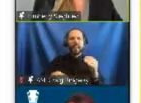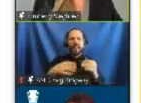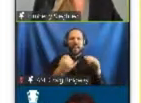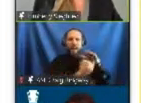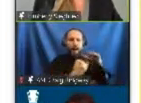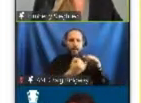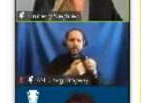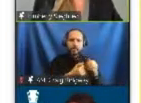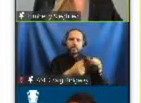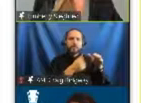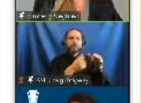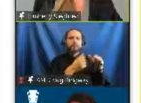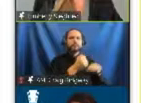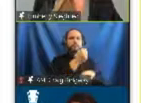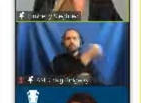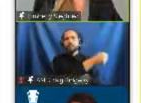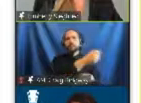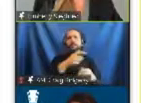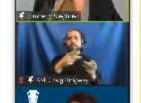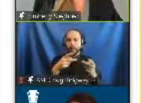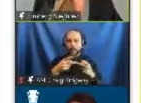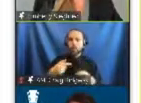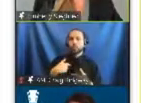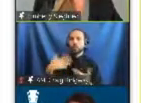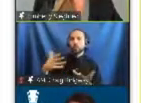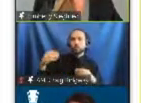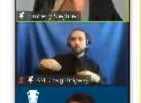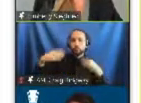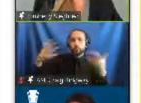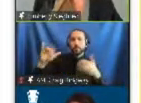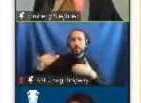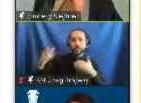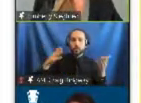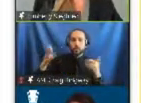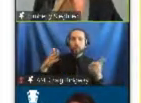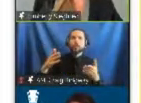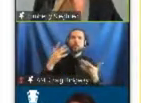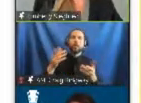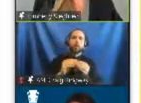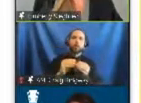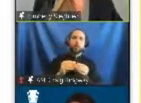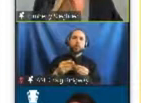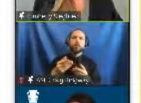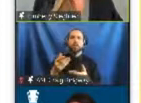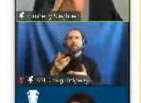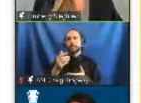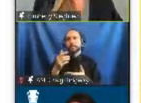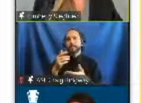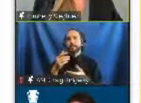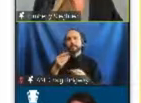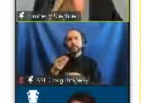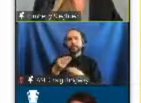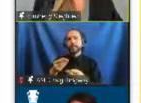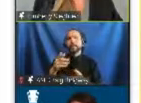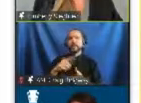evolve the role from that of a provider of services to that of a facilitator and community organizer,